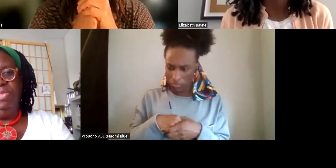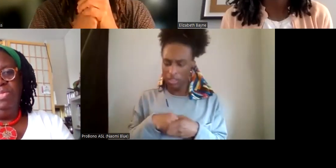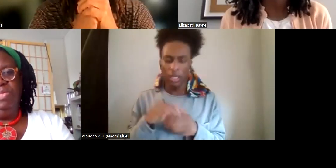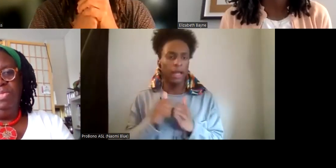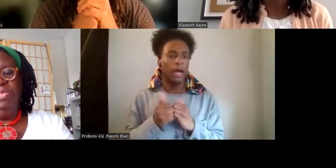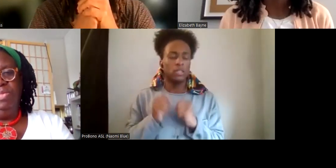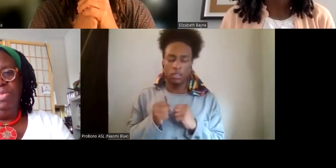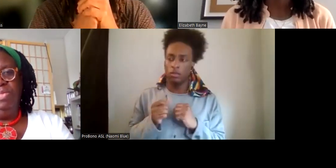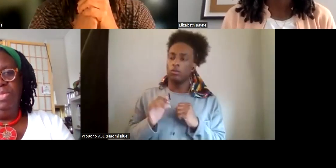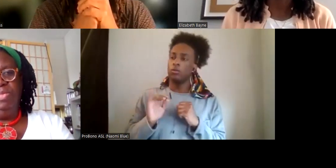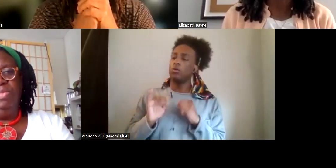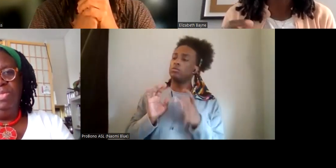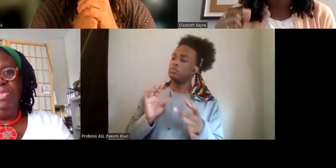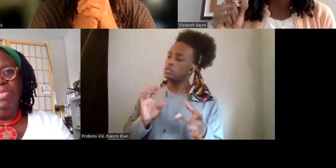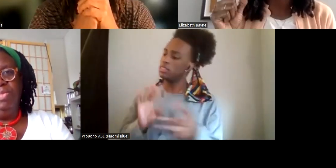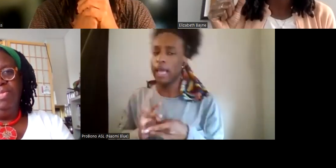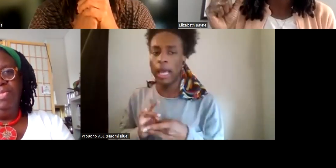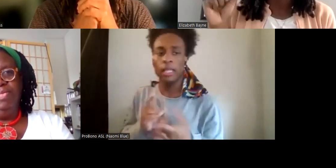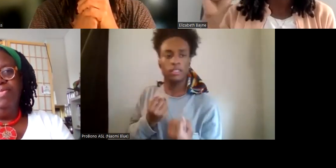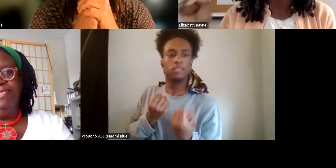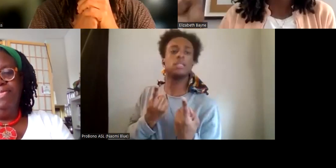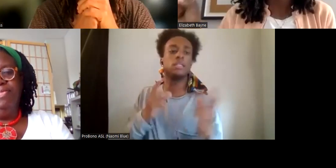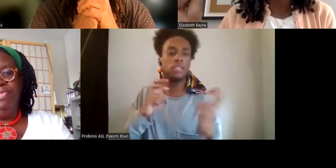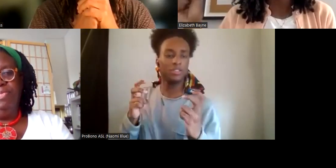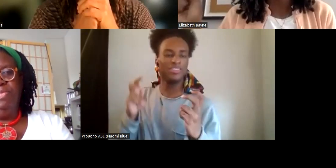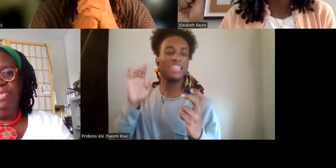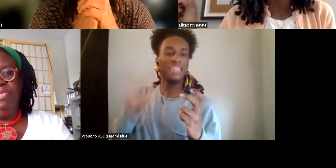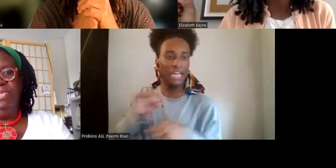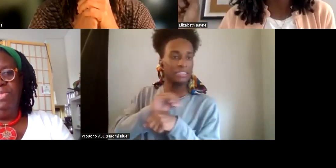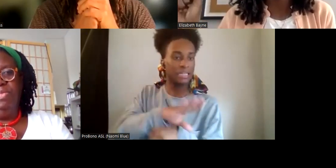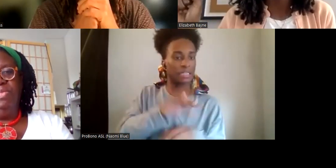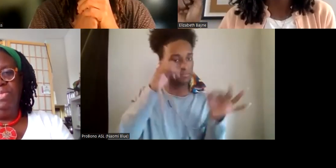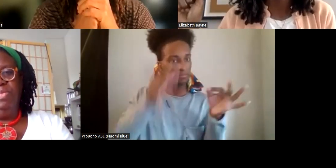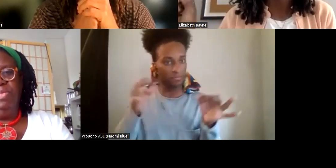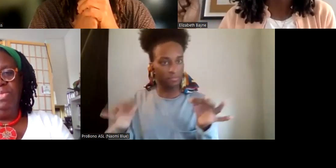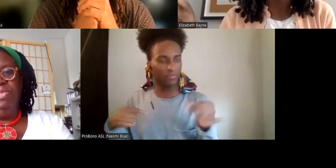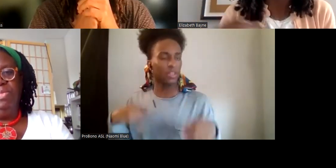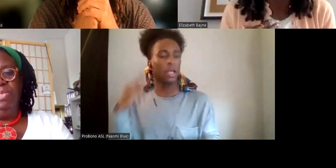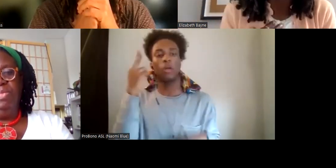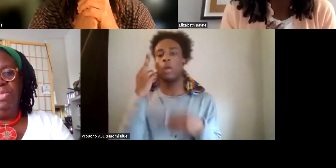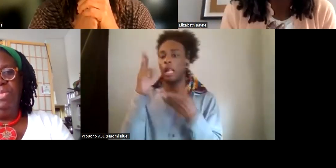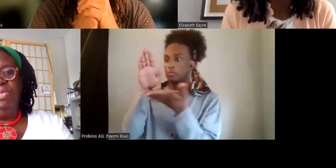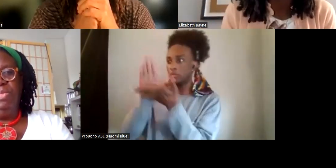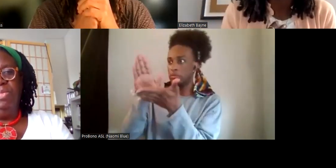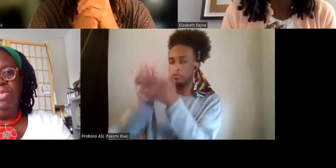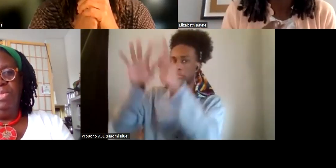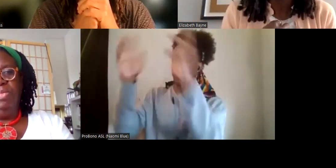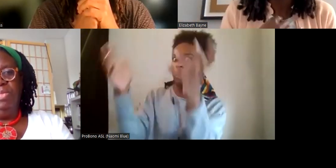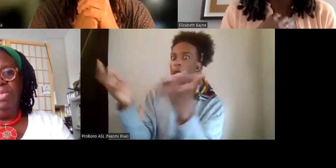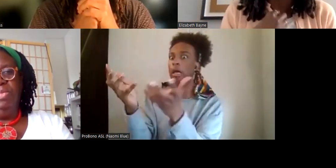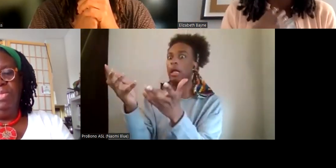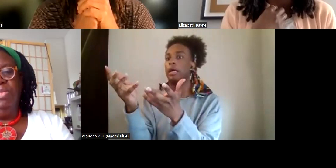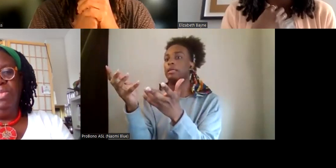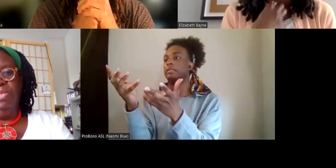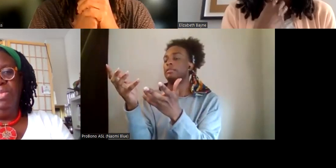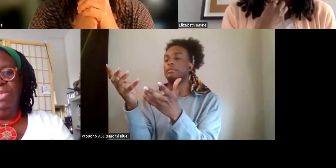with the issue. And I realized that academia was not necessarily going to see the results that I wanted to see in my community.